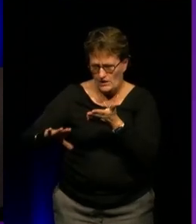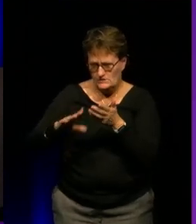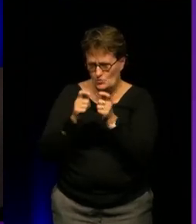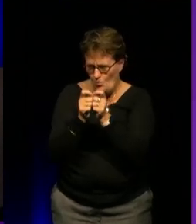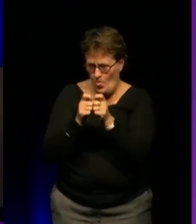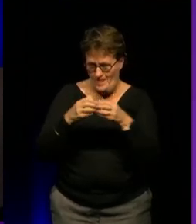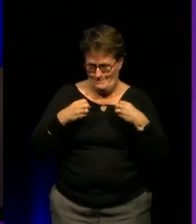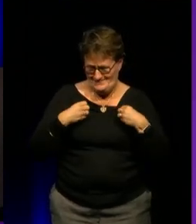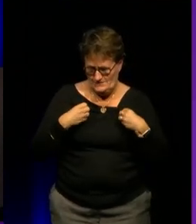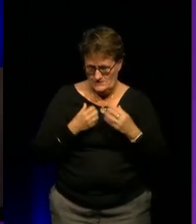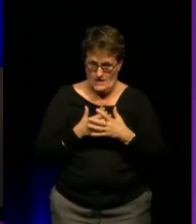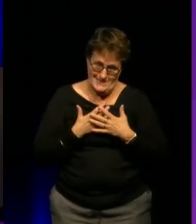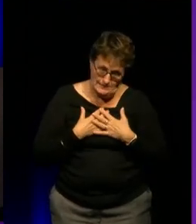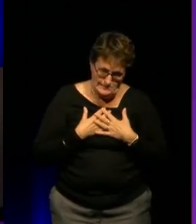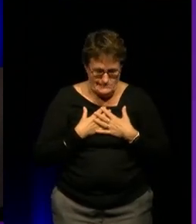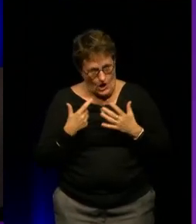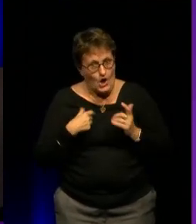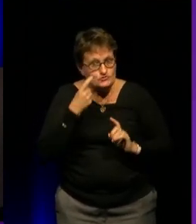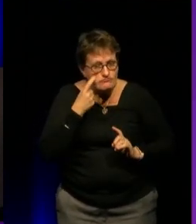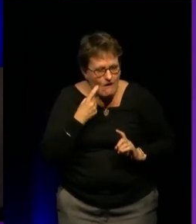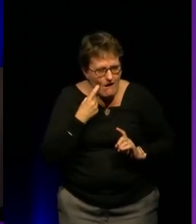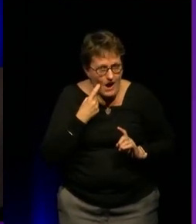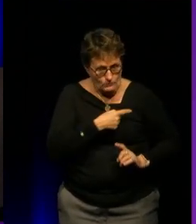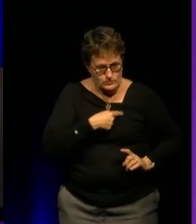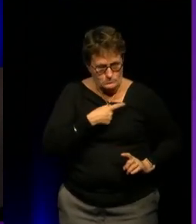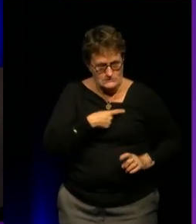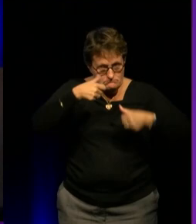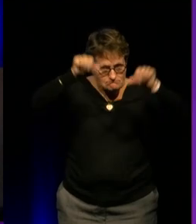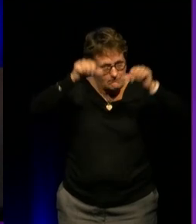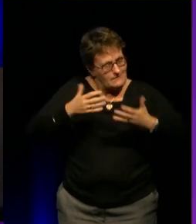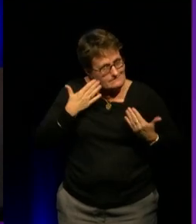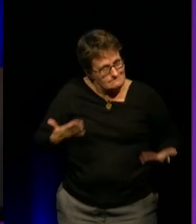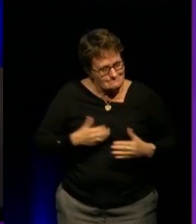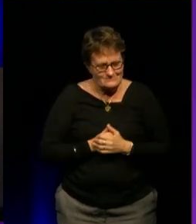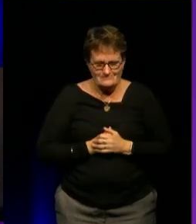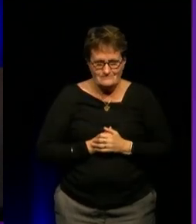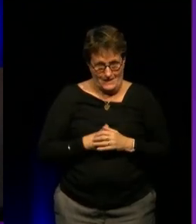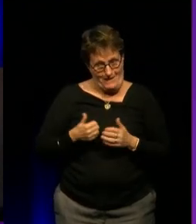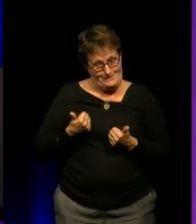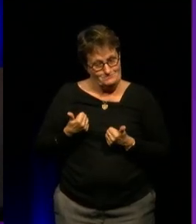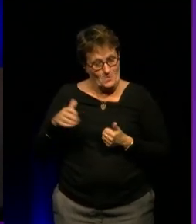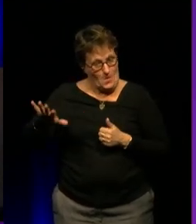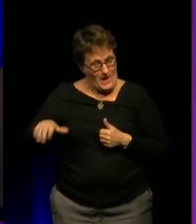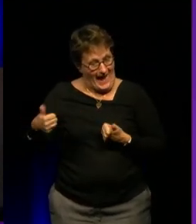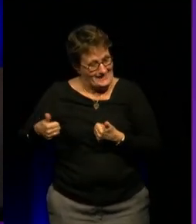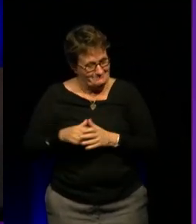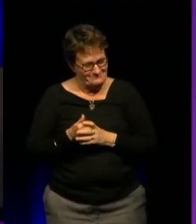Like, I'll do my best, but no promises. And he's done okay. He's done very